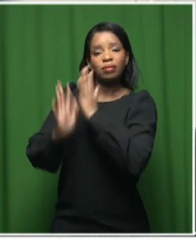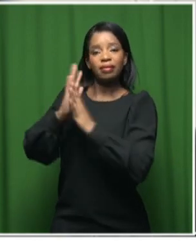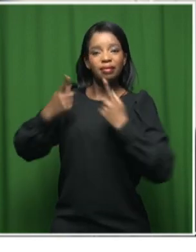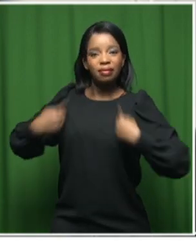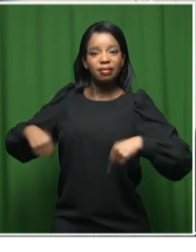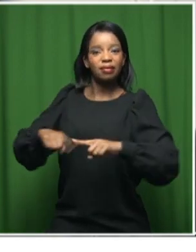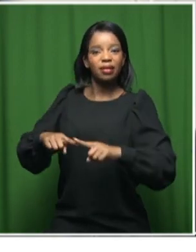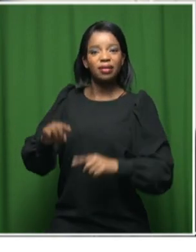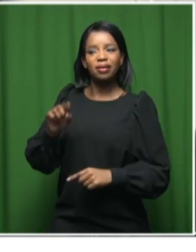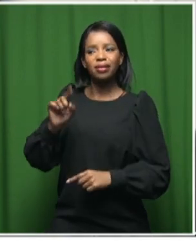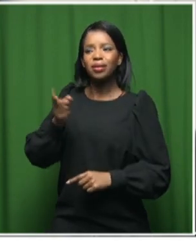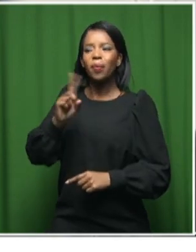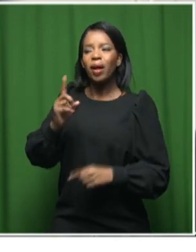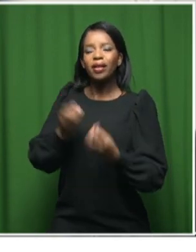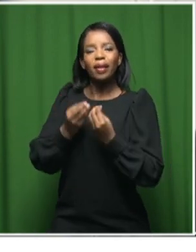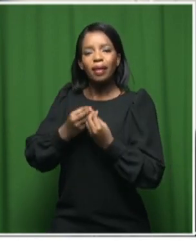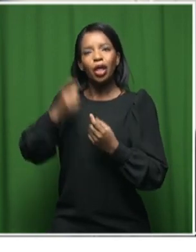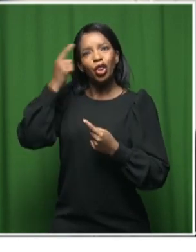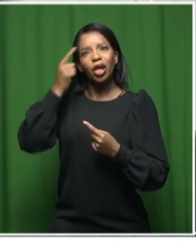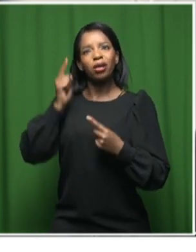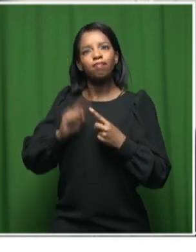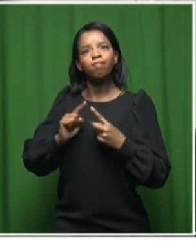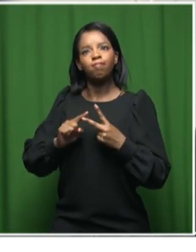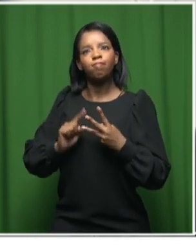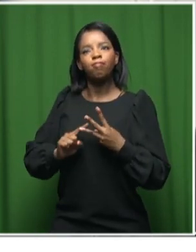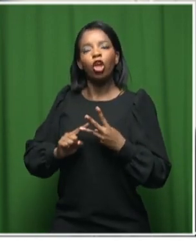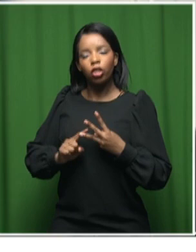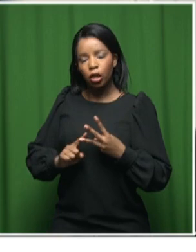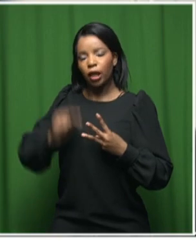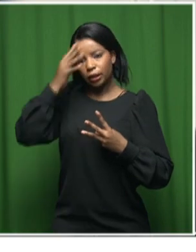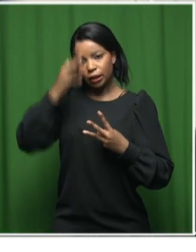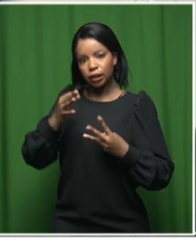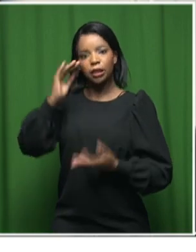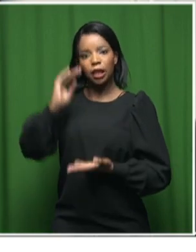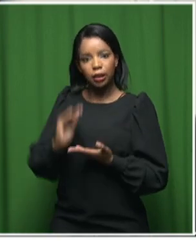in raising the interest rate here.